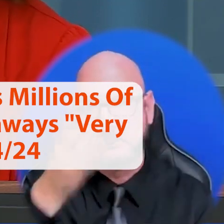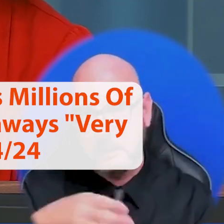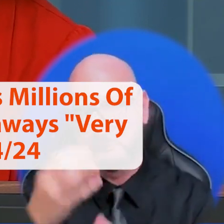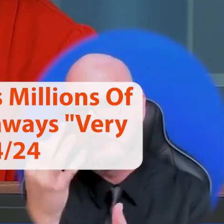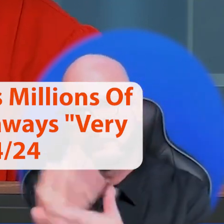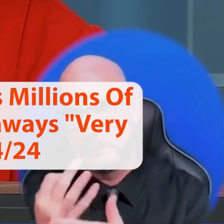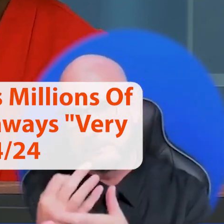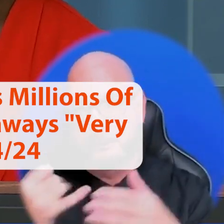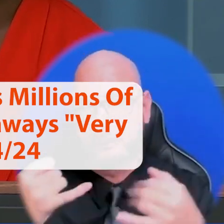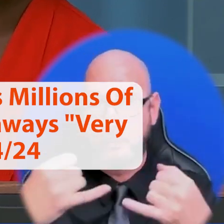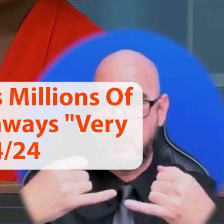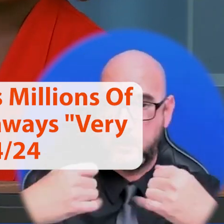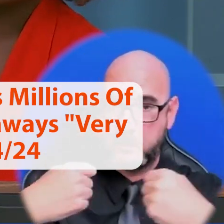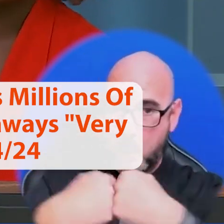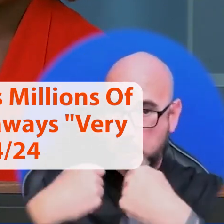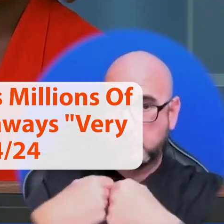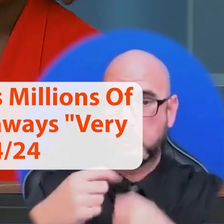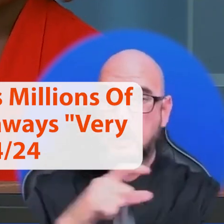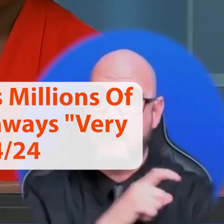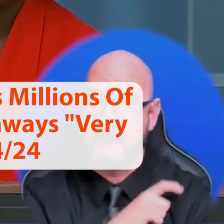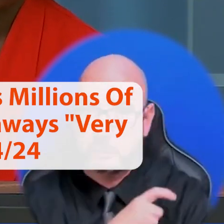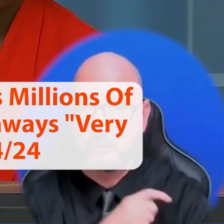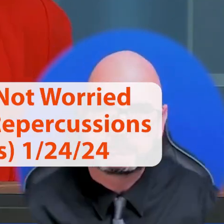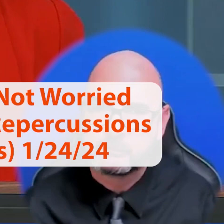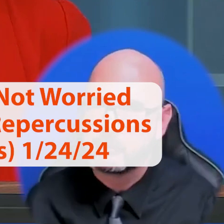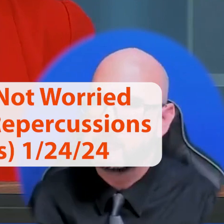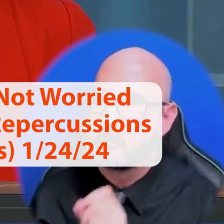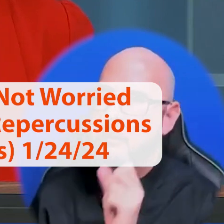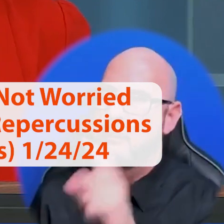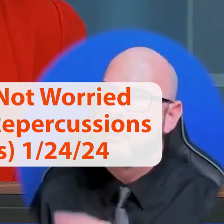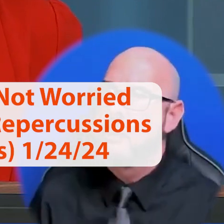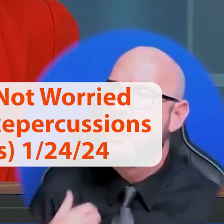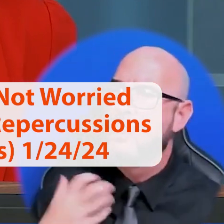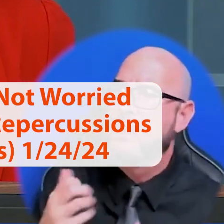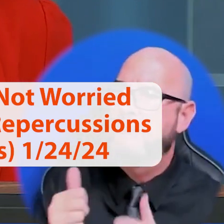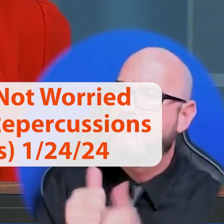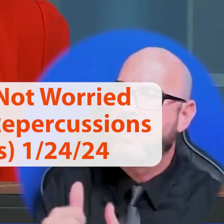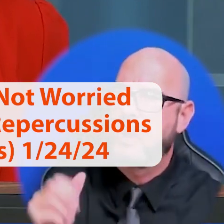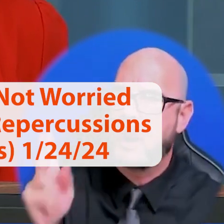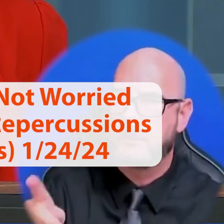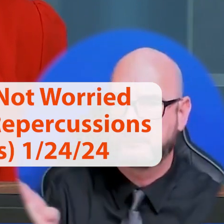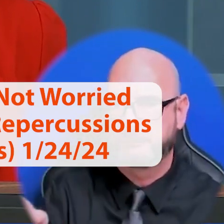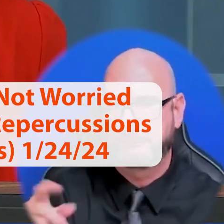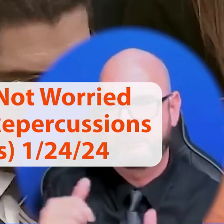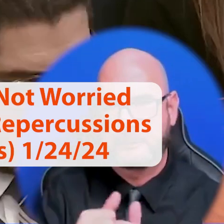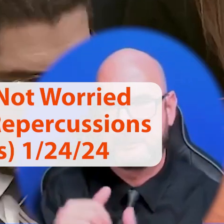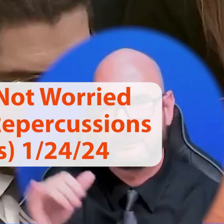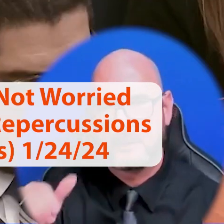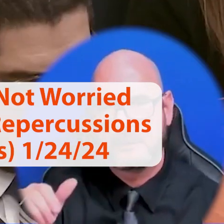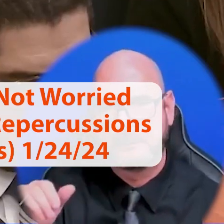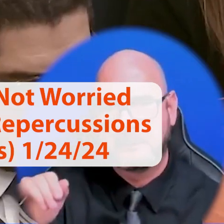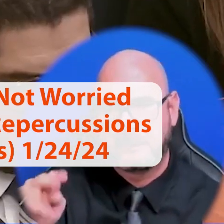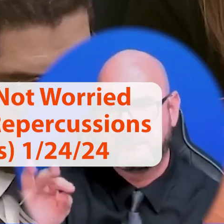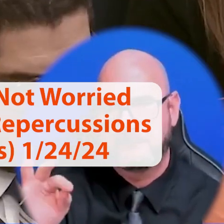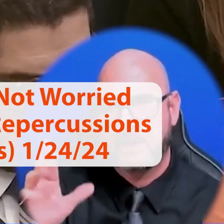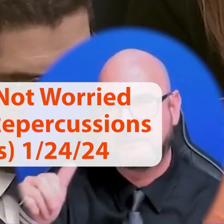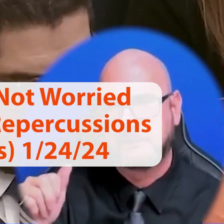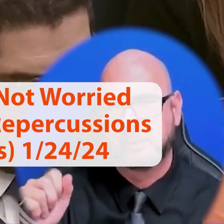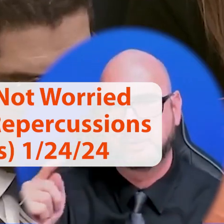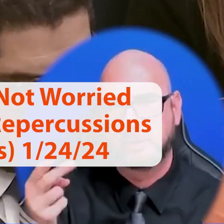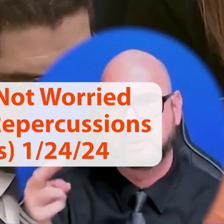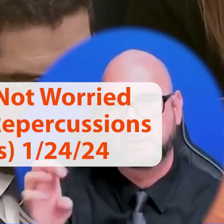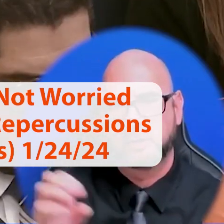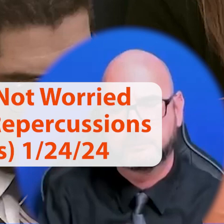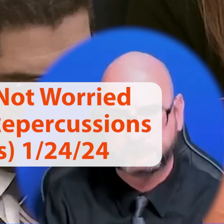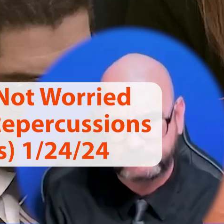Patrol, the law enforcement on the ground, have what they need. Just wanted to get an updated read on inflation impact of the Red Sea attacks. I wonder